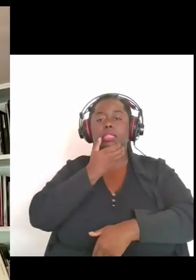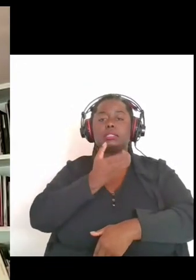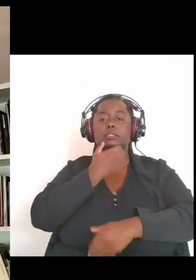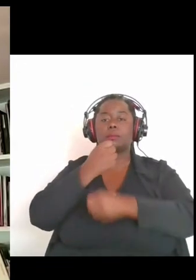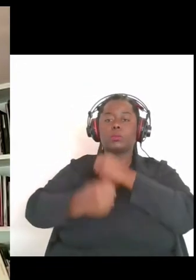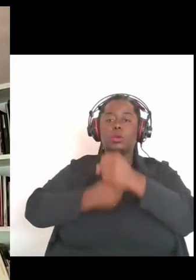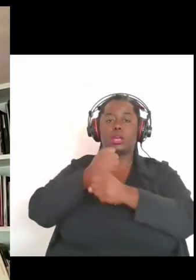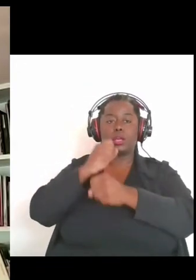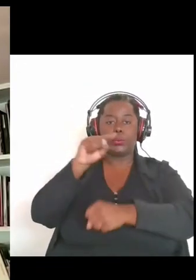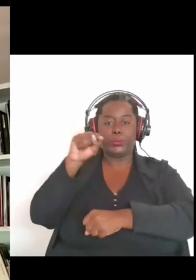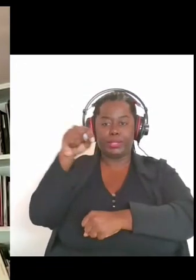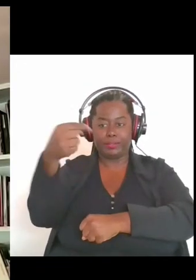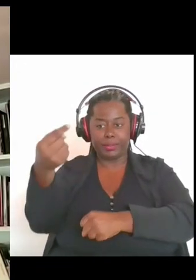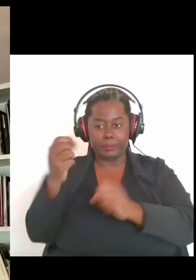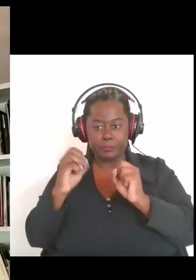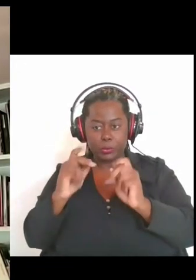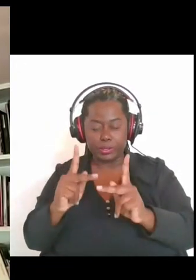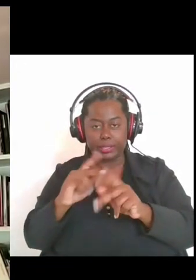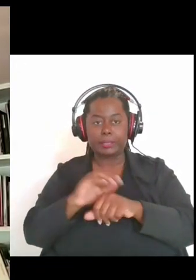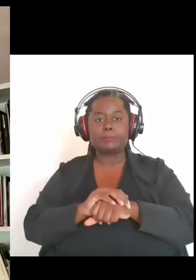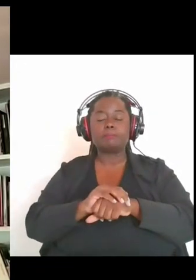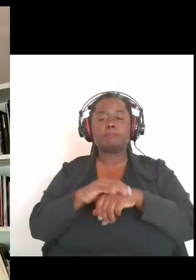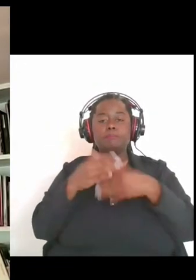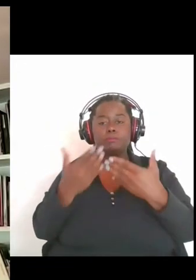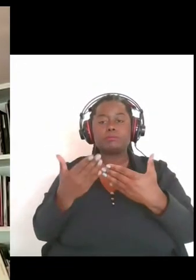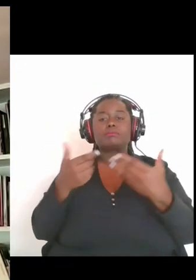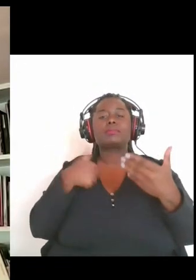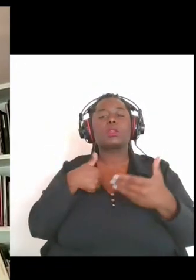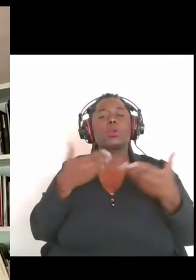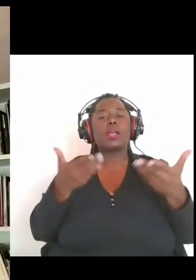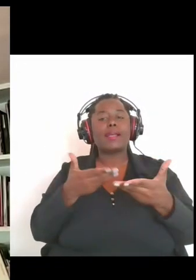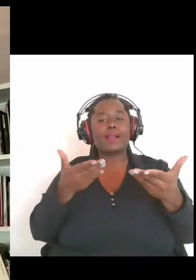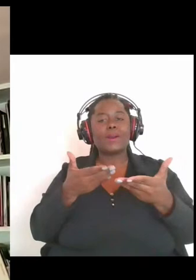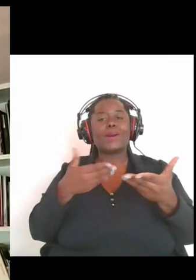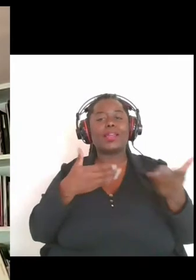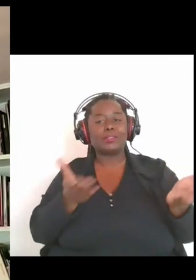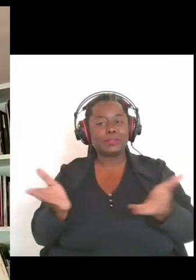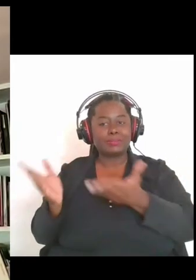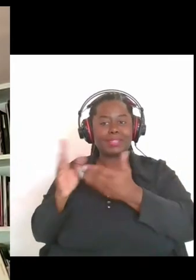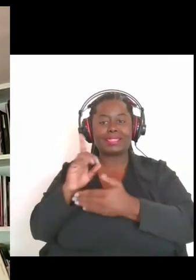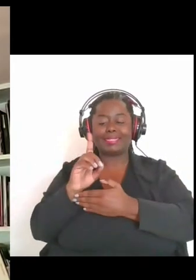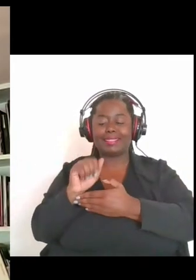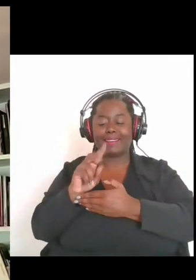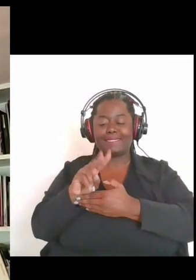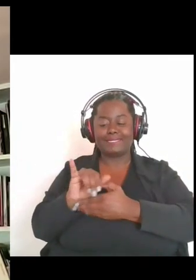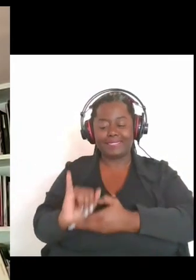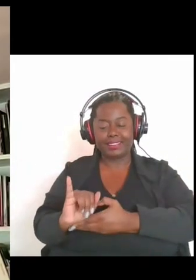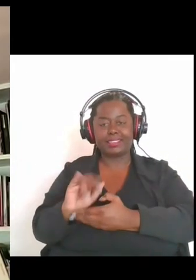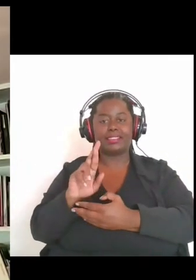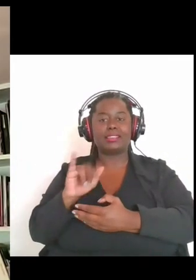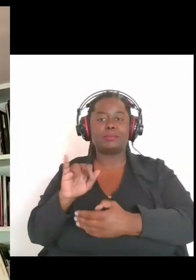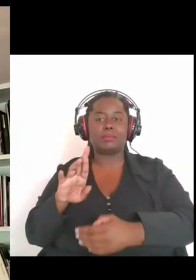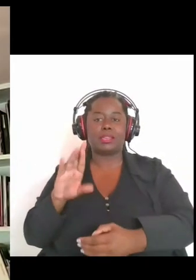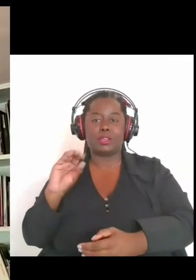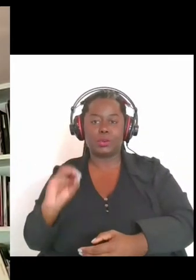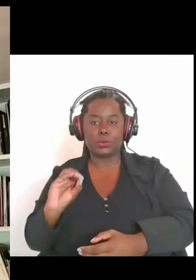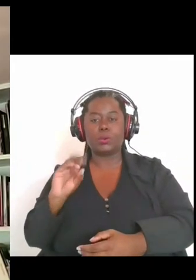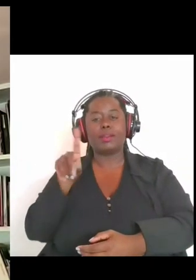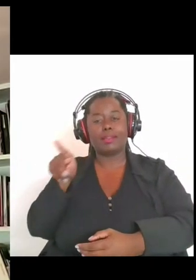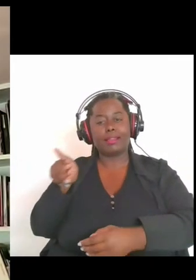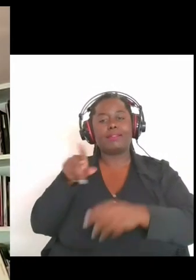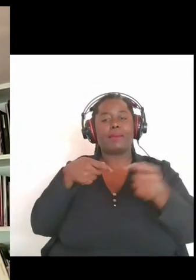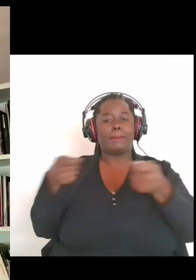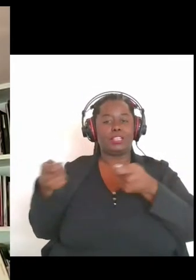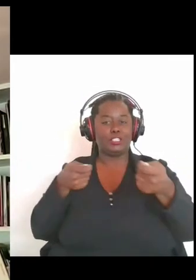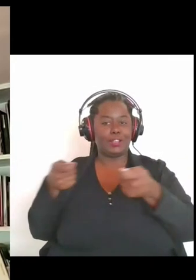in December next year so now I will turn over to Davido